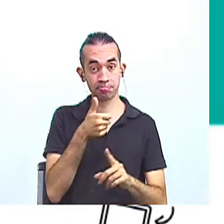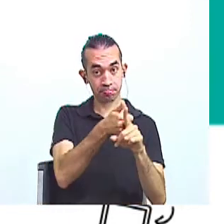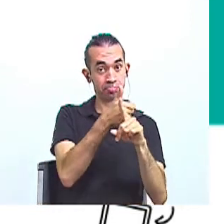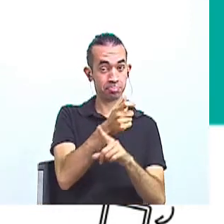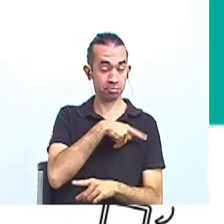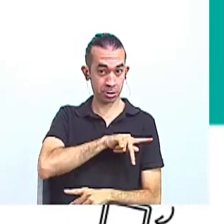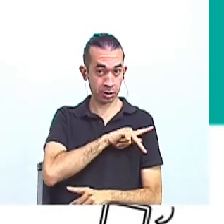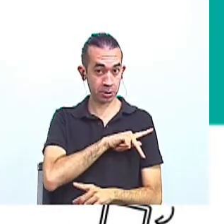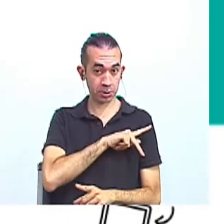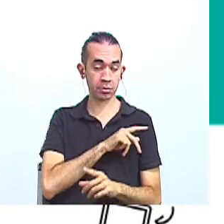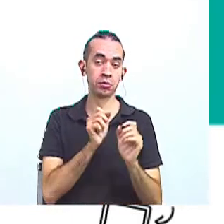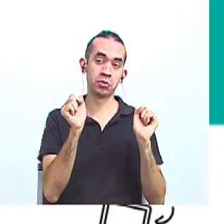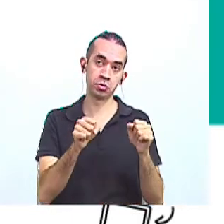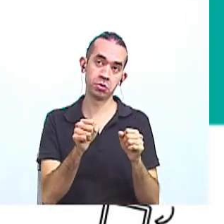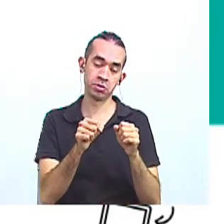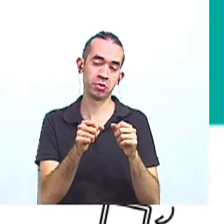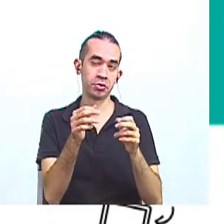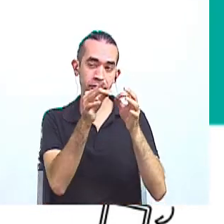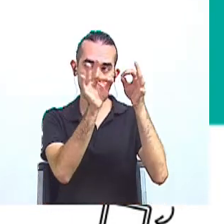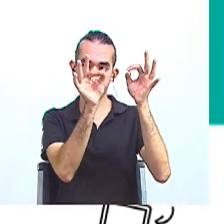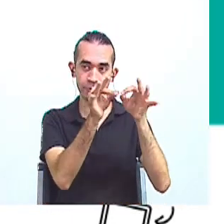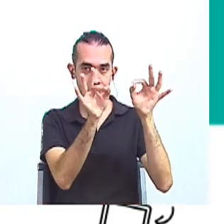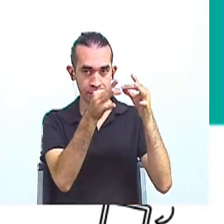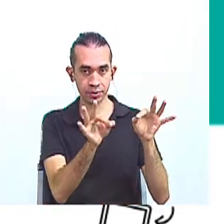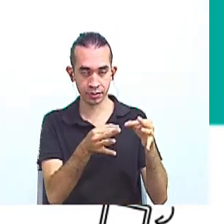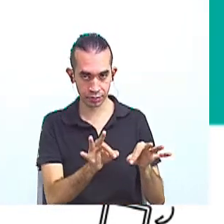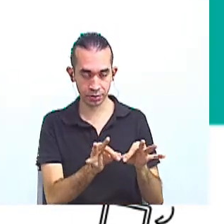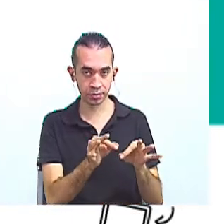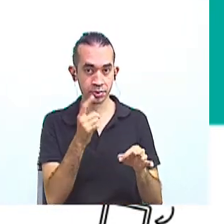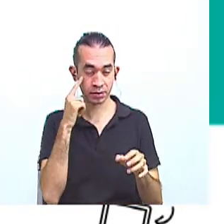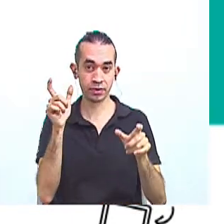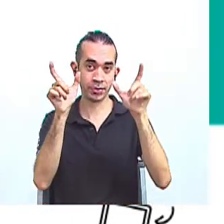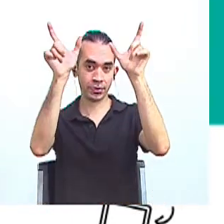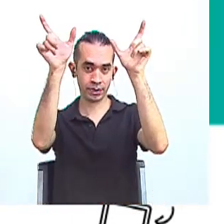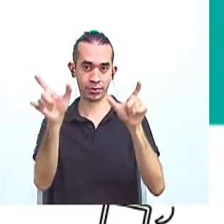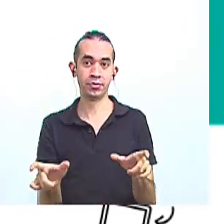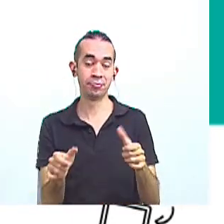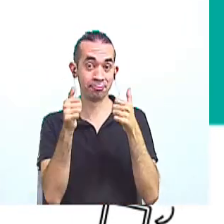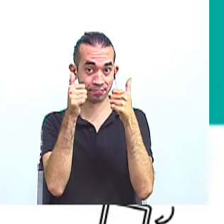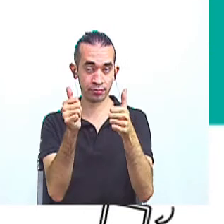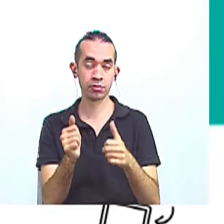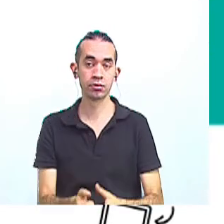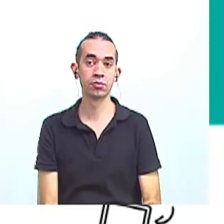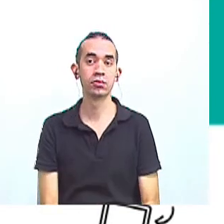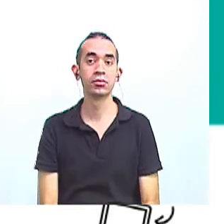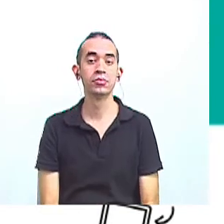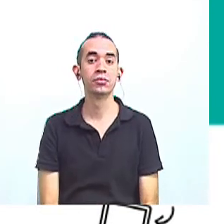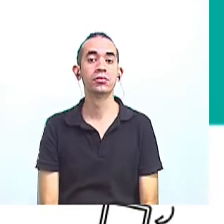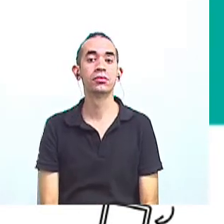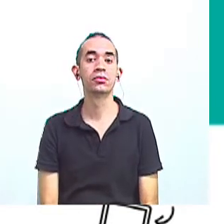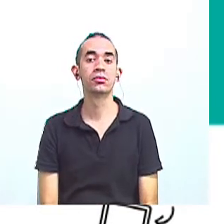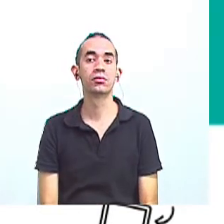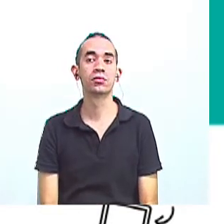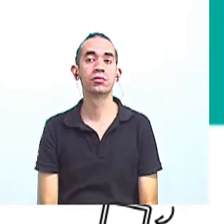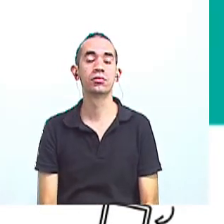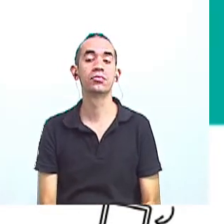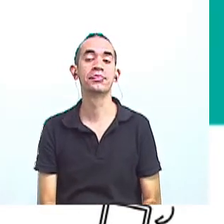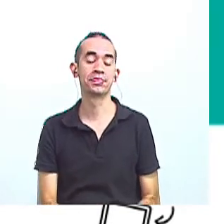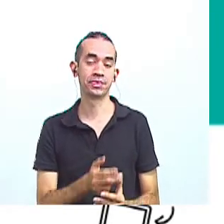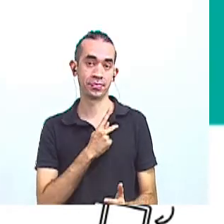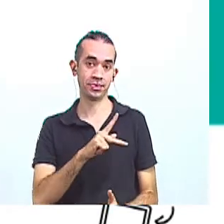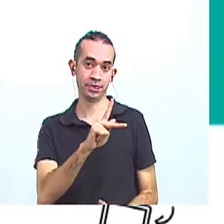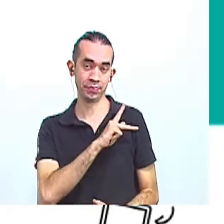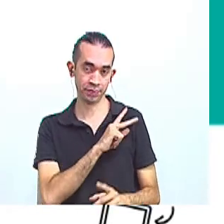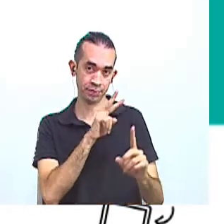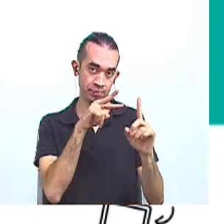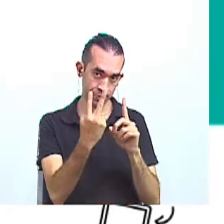view, you can use the expressions you have to your left. All right? And then from those personal point of